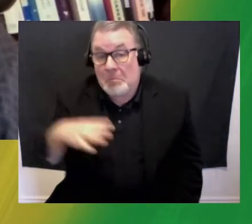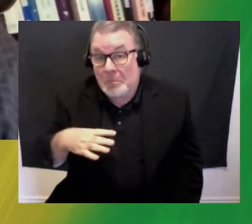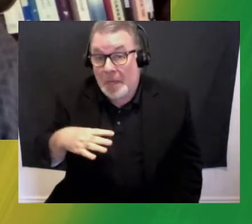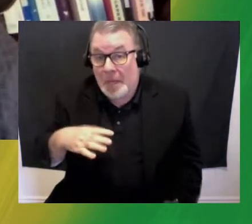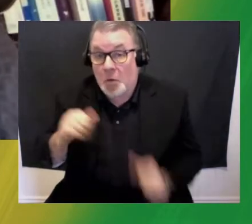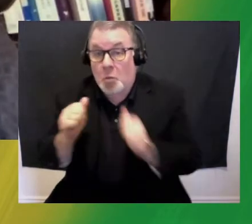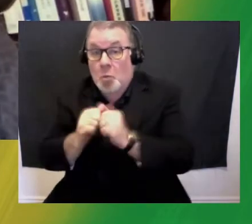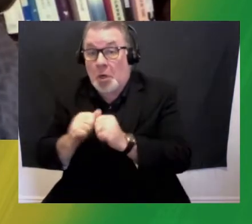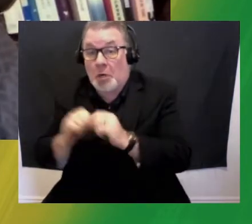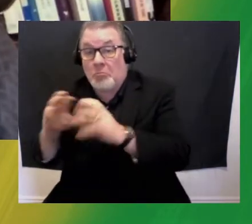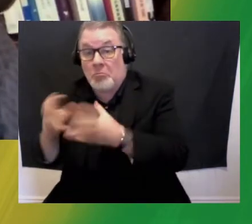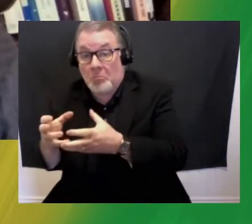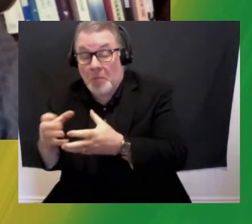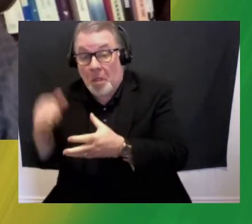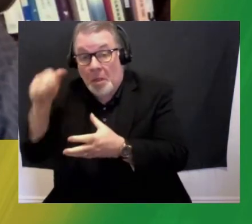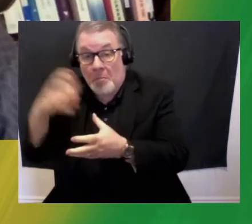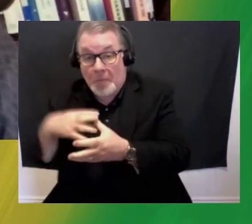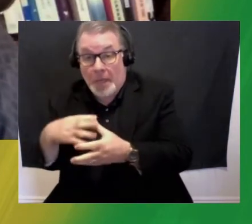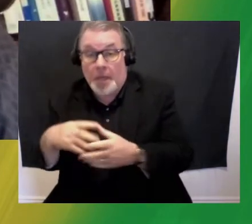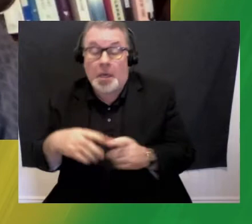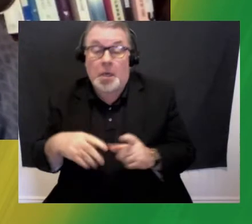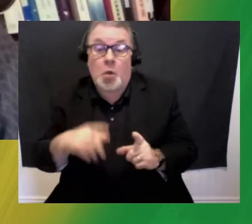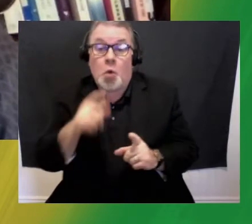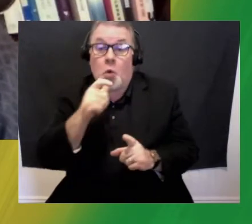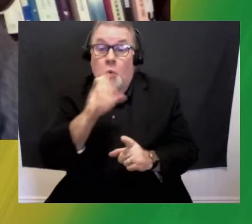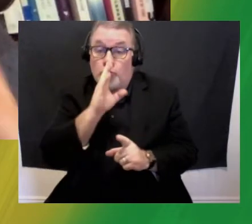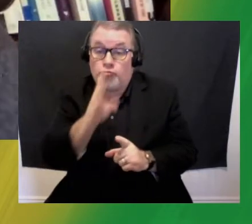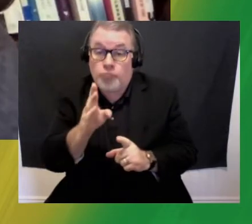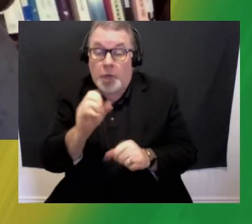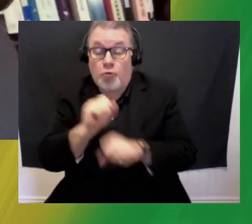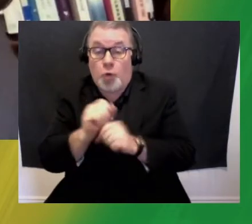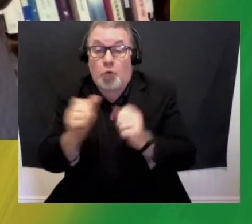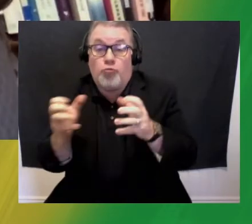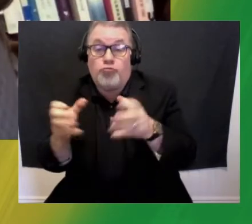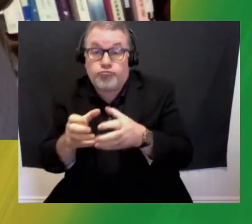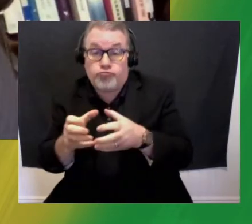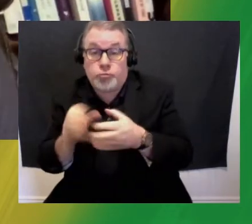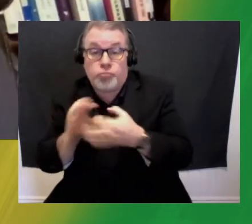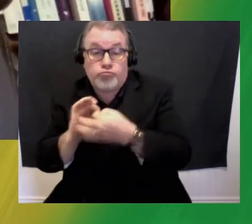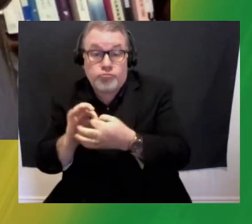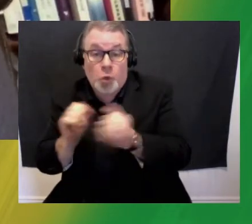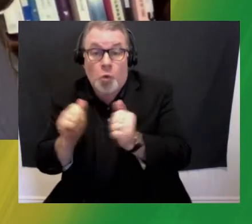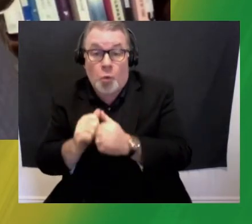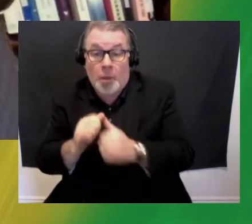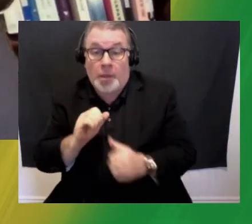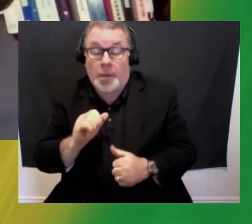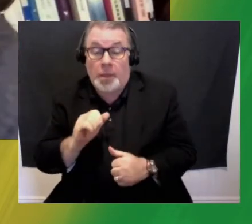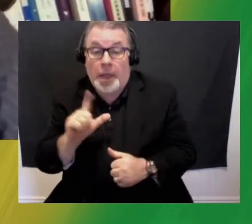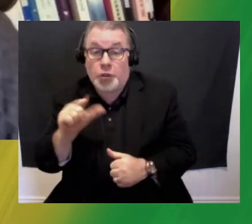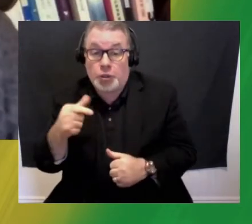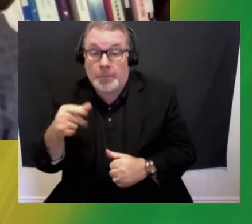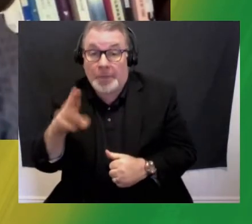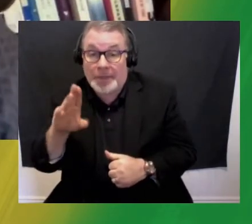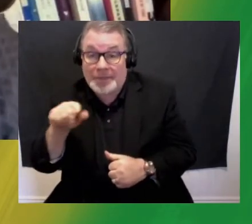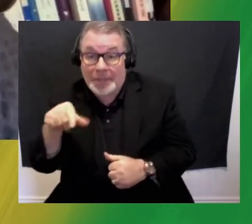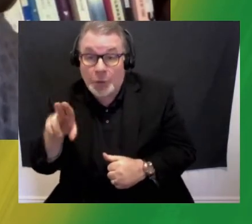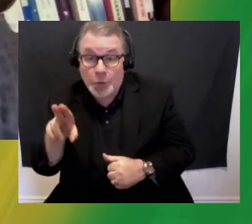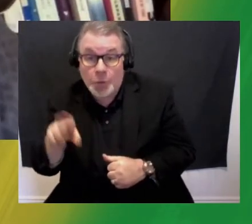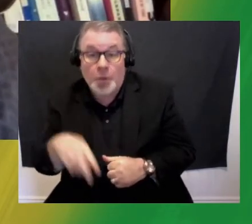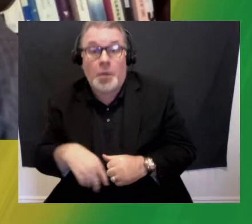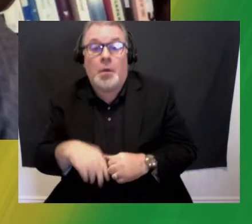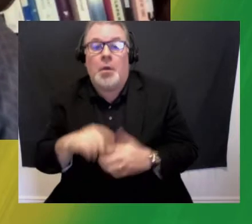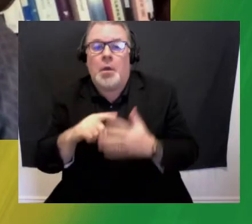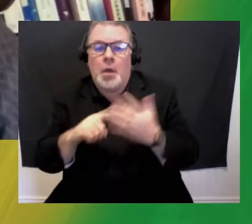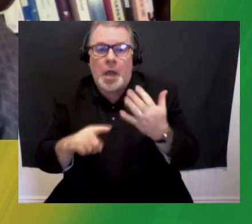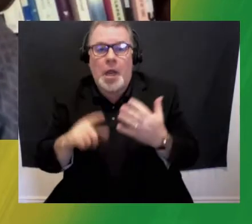cisgendered acting in solidarity with LGBTQ folk, those of us who are, upper middle class acting in solidarity with working class and lower